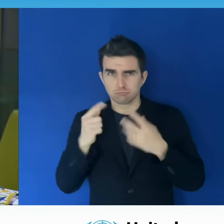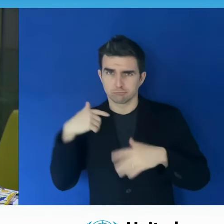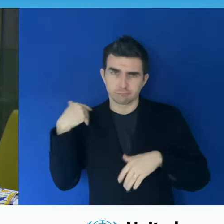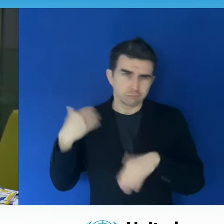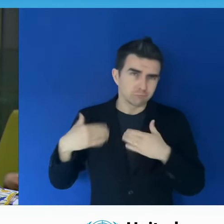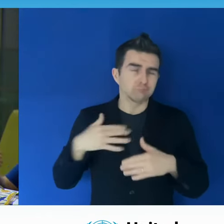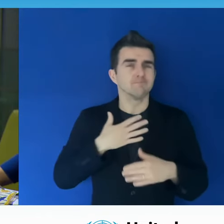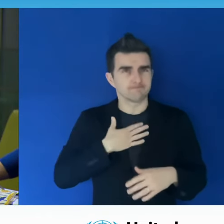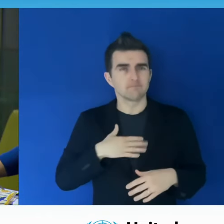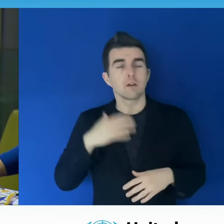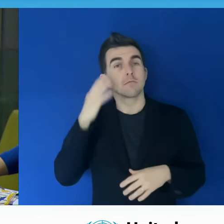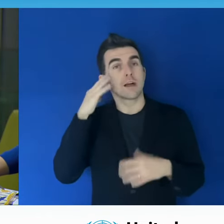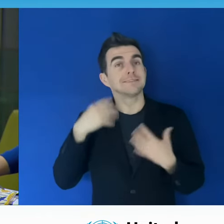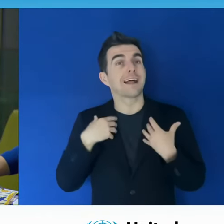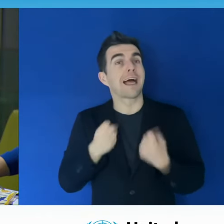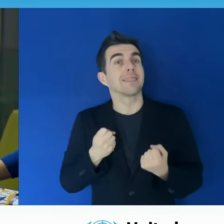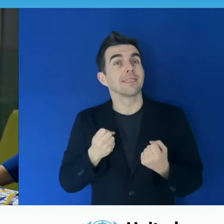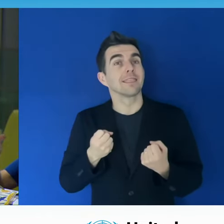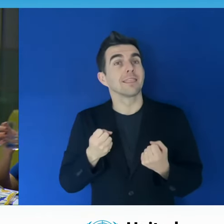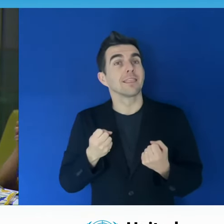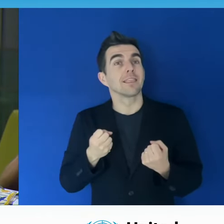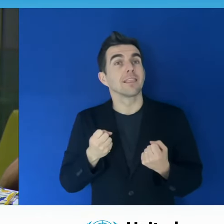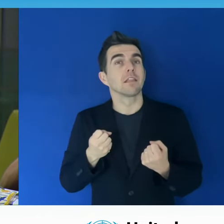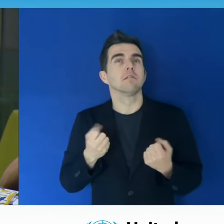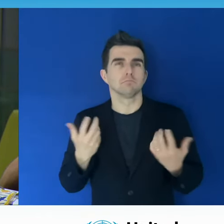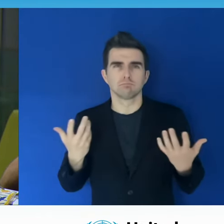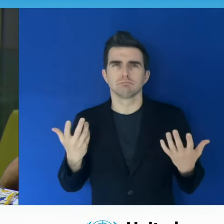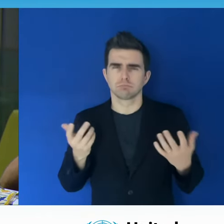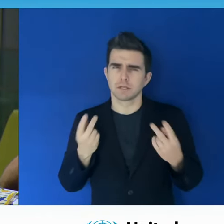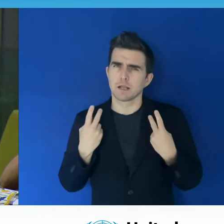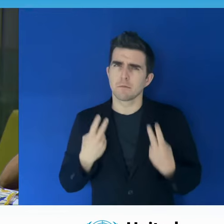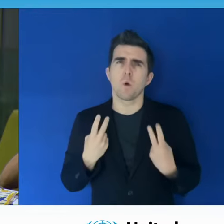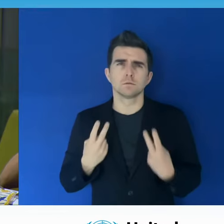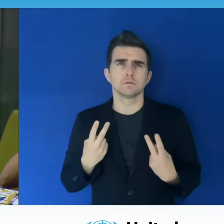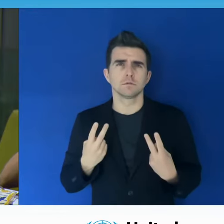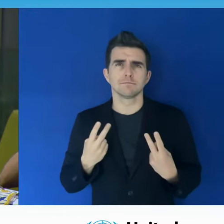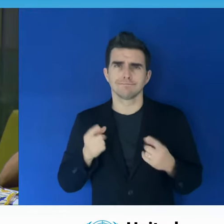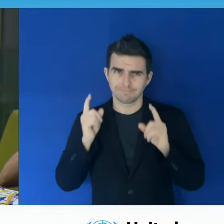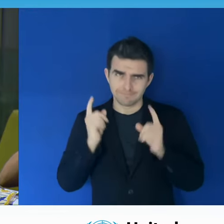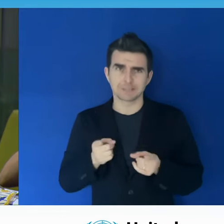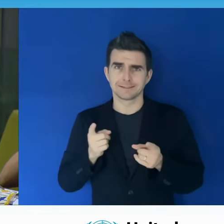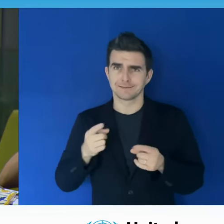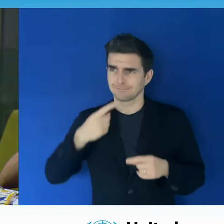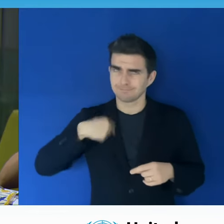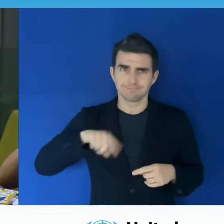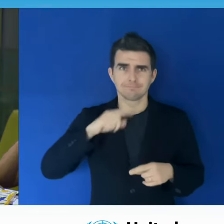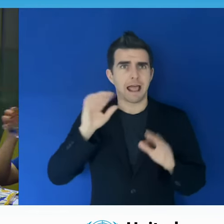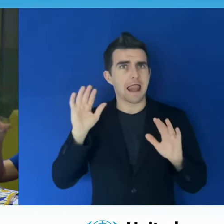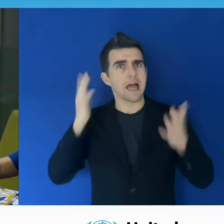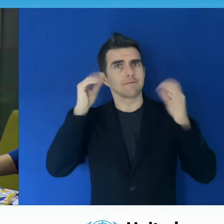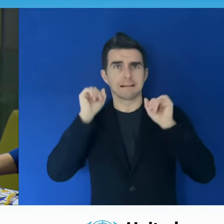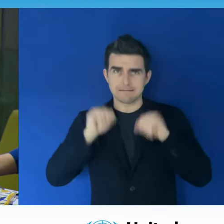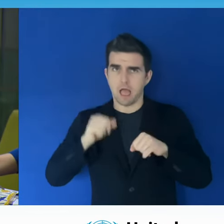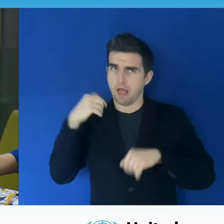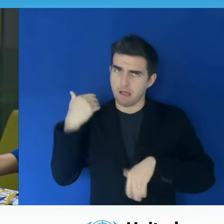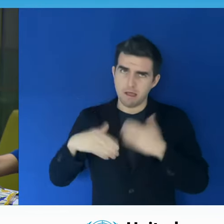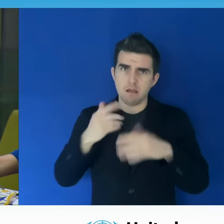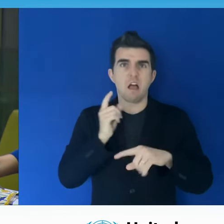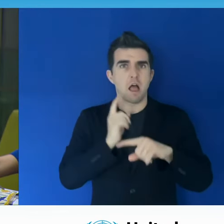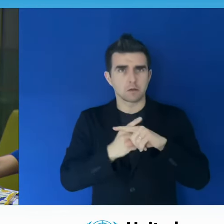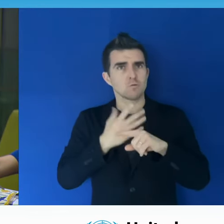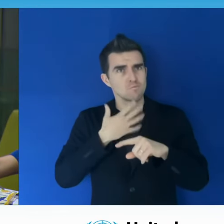a necessary condition, not only for life itself, but to develop ourselves and to fulfill ourselves freely.